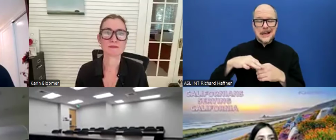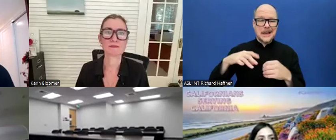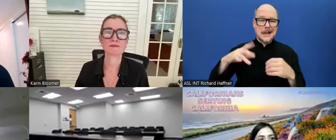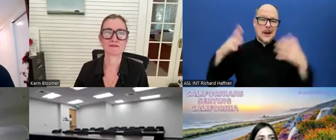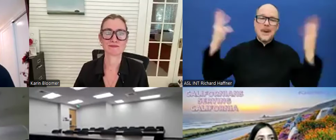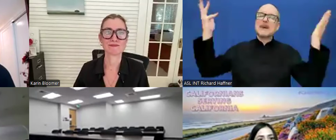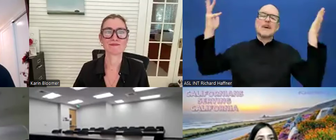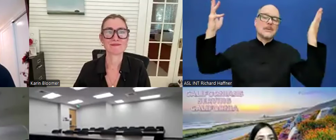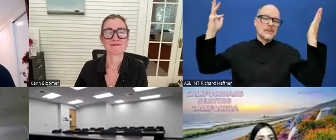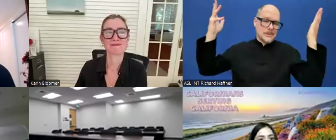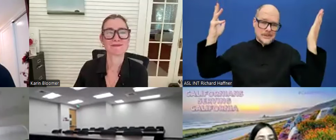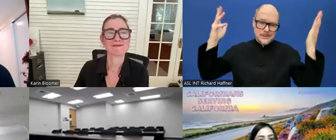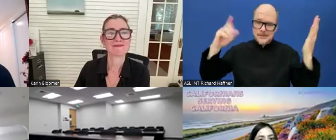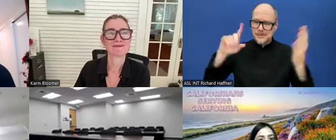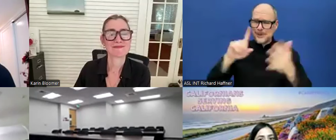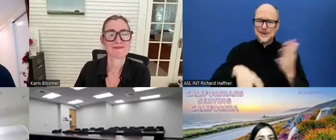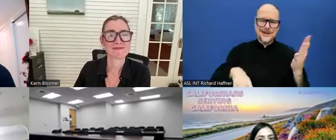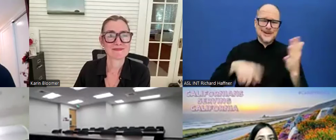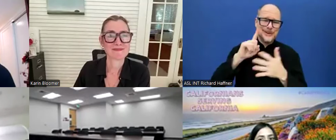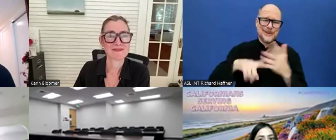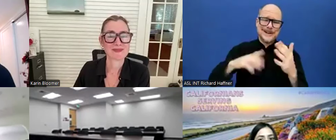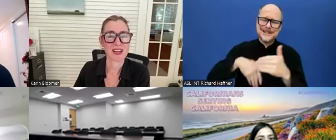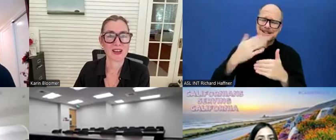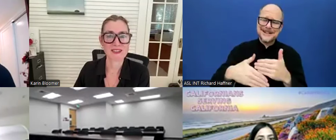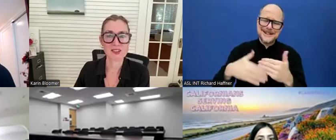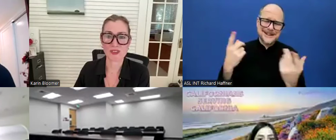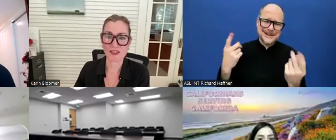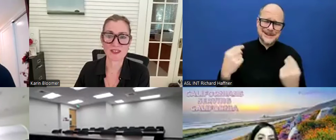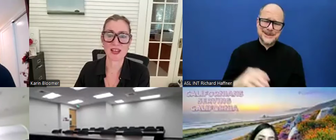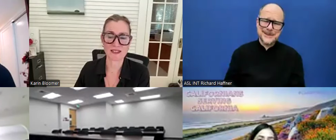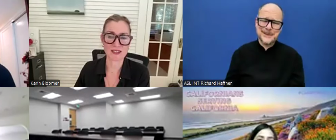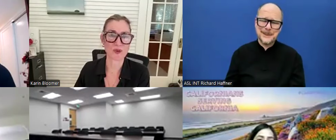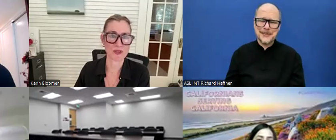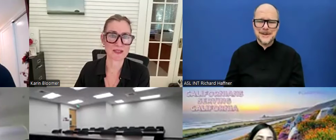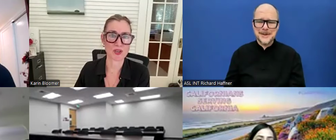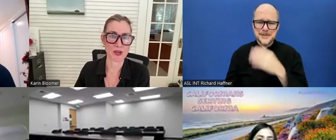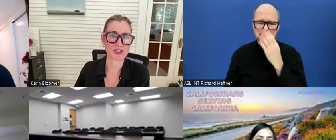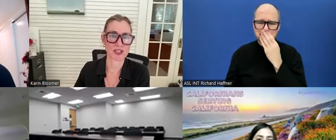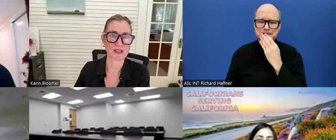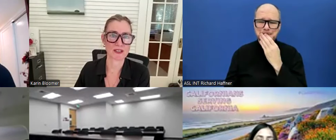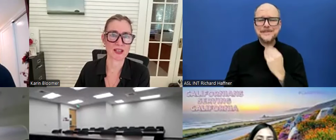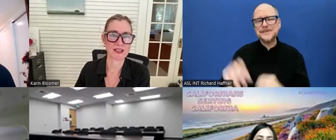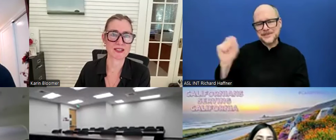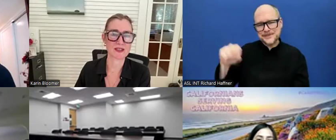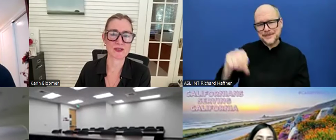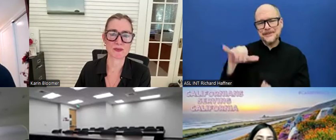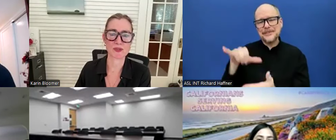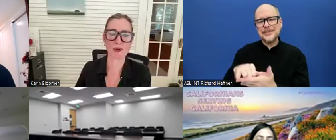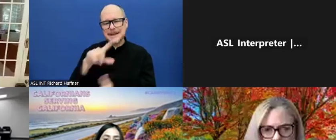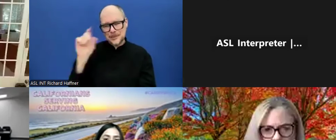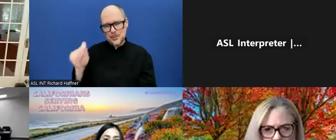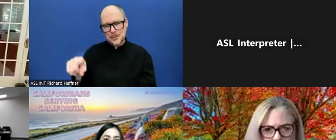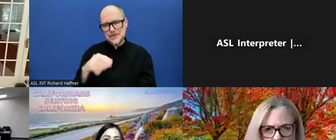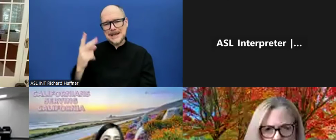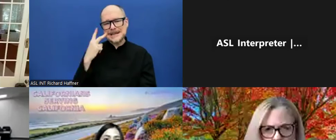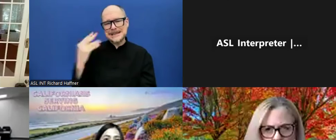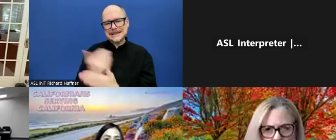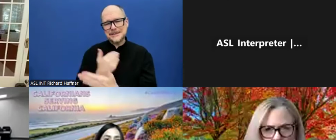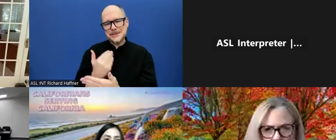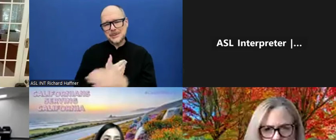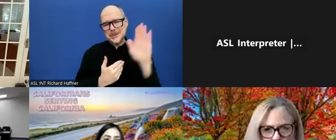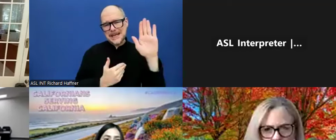know. What is the next steps? Yeah, I think that's the question. And I see some new hands. Thank you,